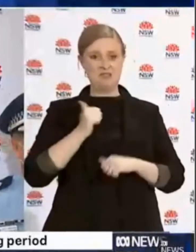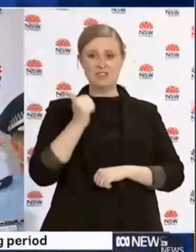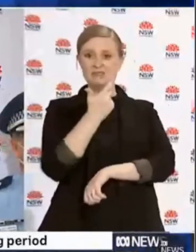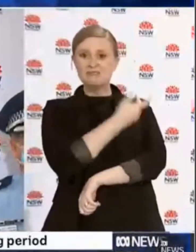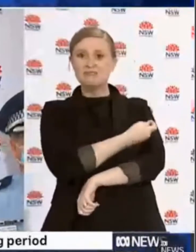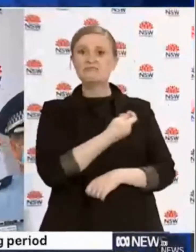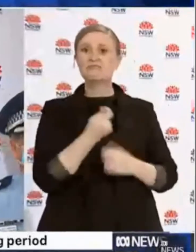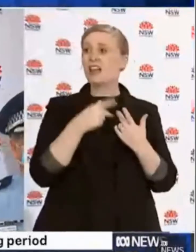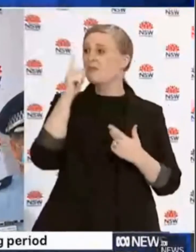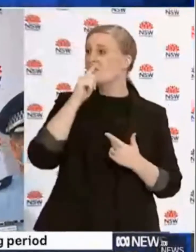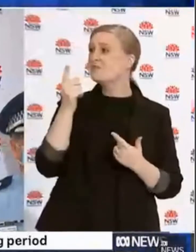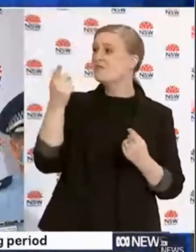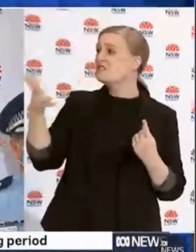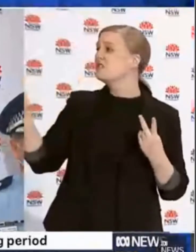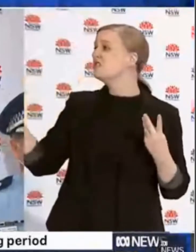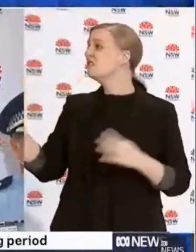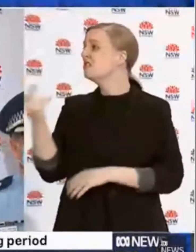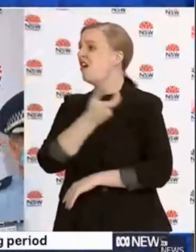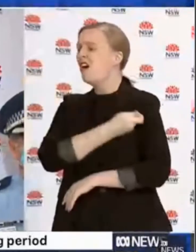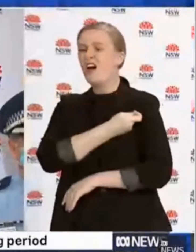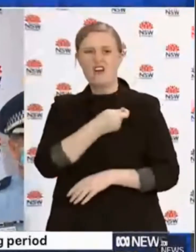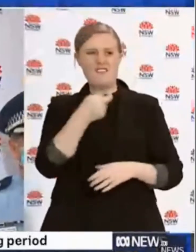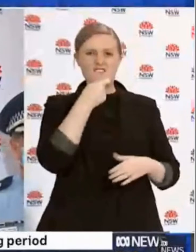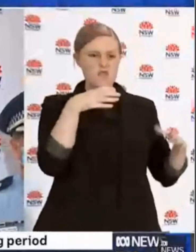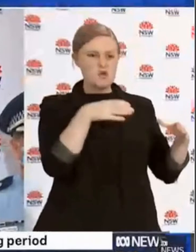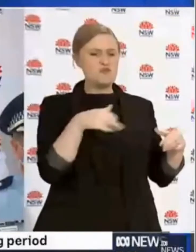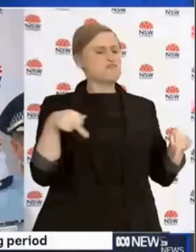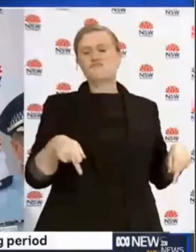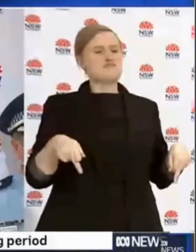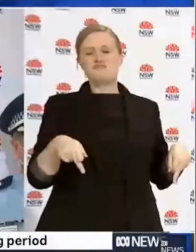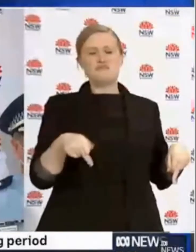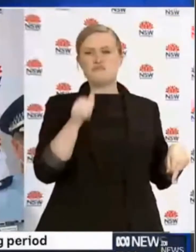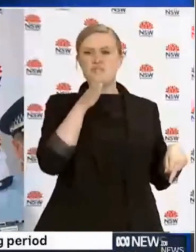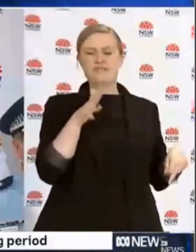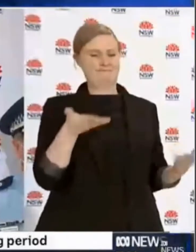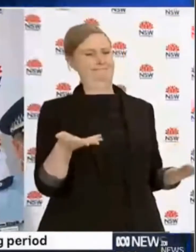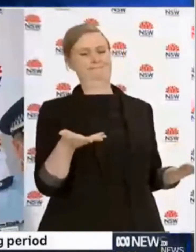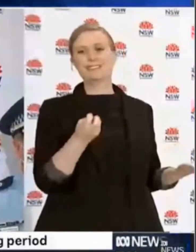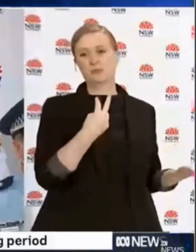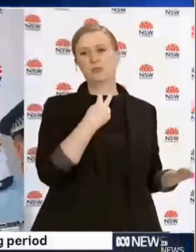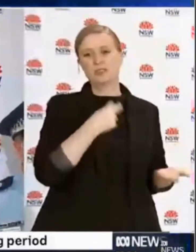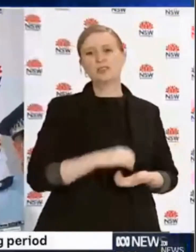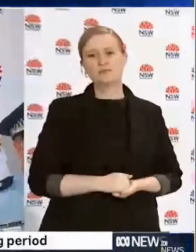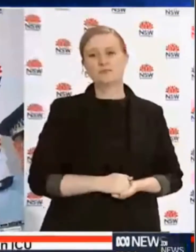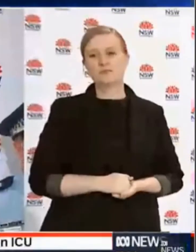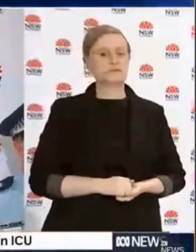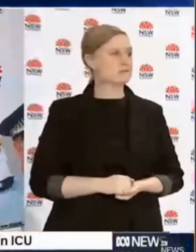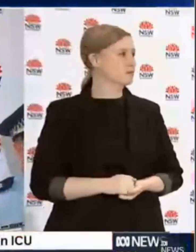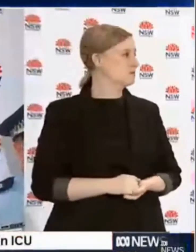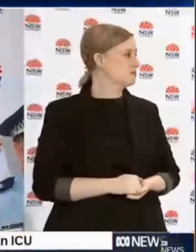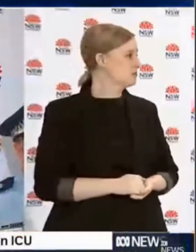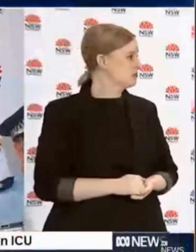hold back our freedom. So my strong message is go and get vaccinated. Sorry, Liz. Oh, Lizzie. Hello.